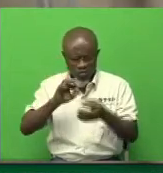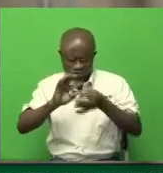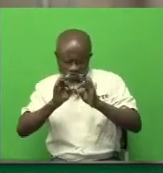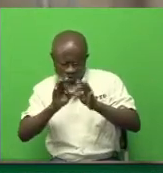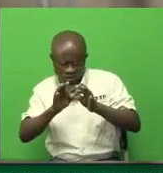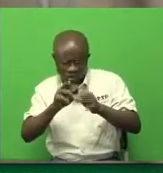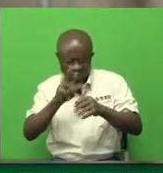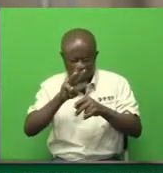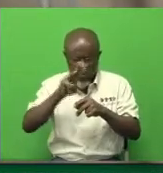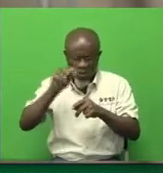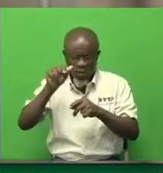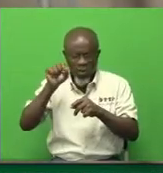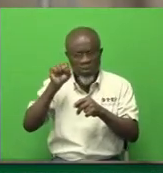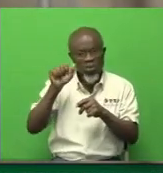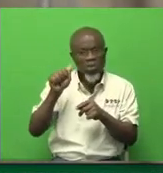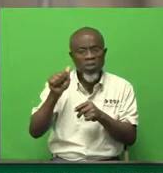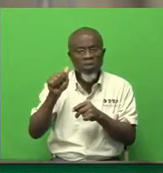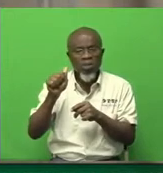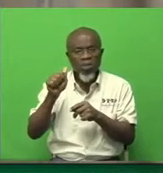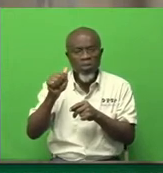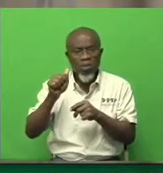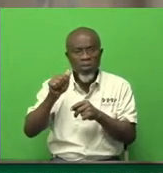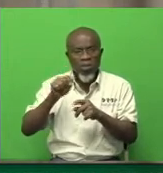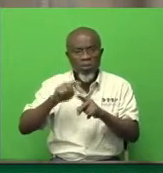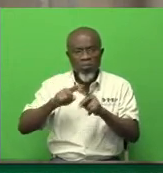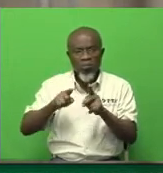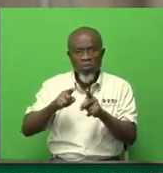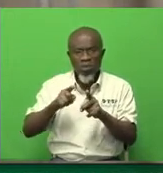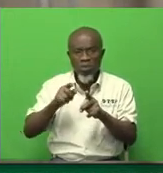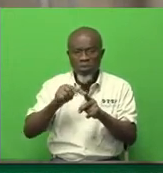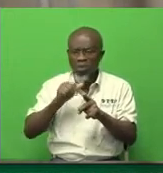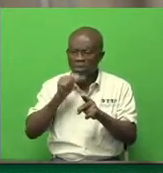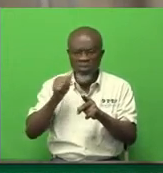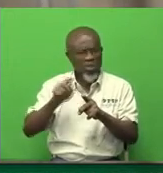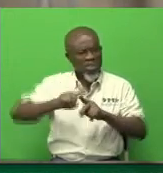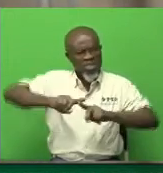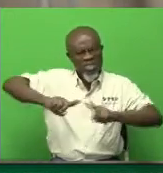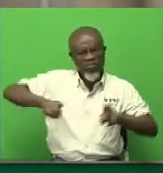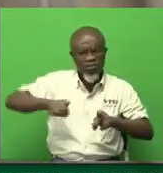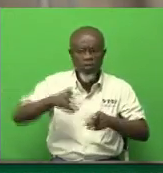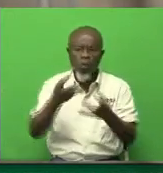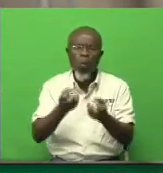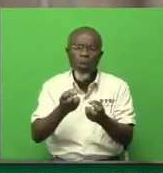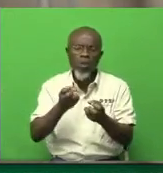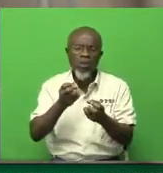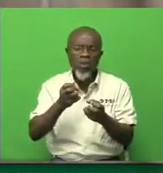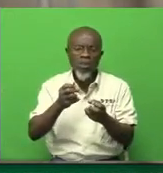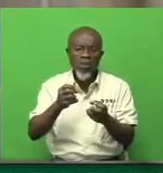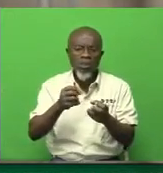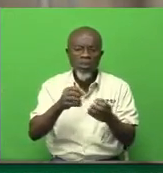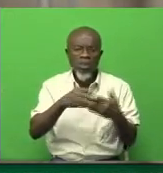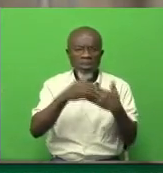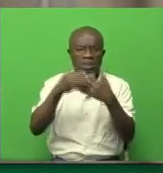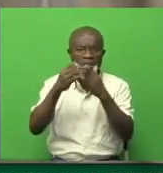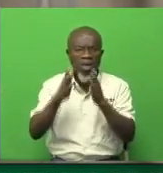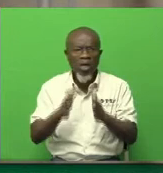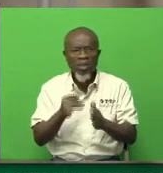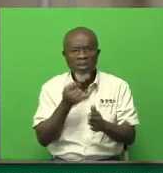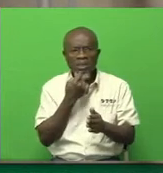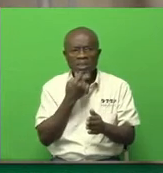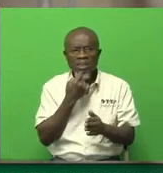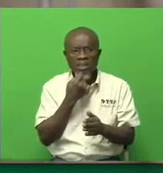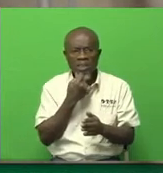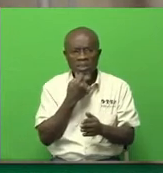basabi says a member for Safaree spoke off when she exposed that 2500